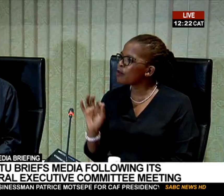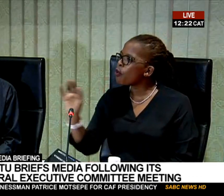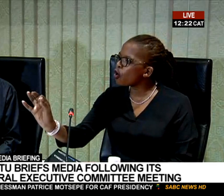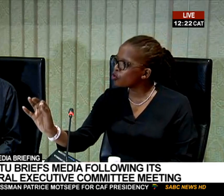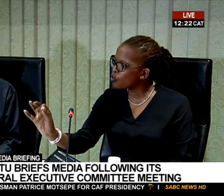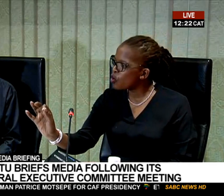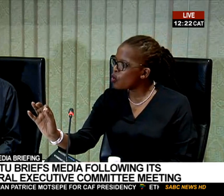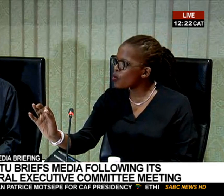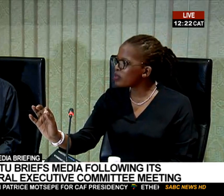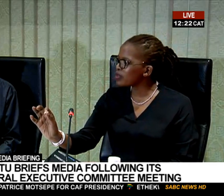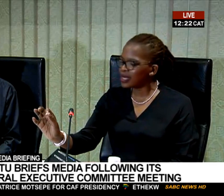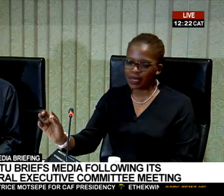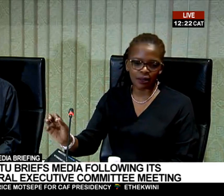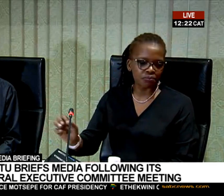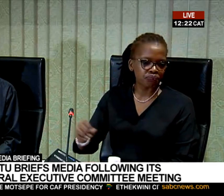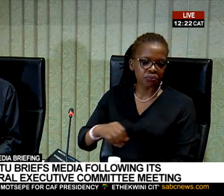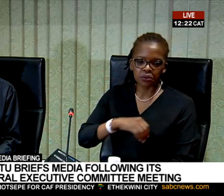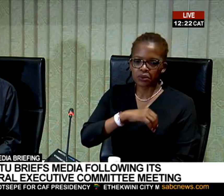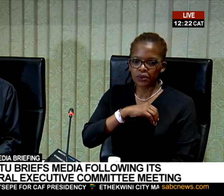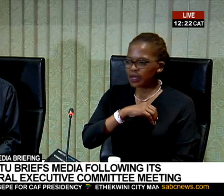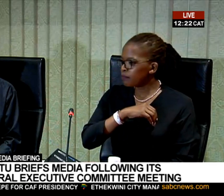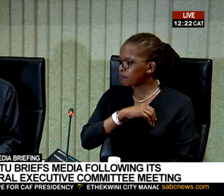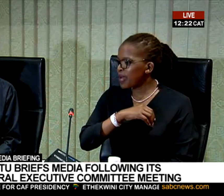the gate and they pour you with